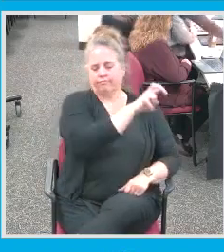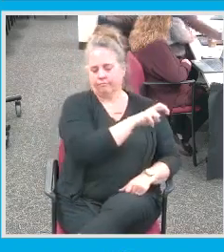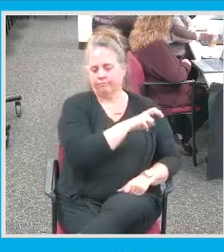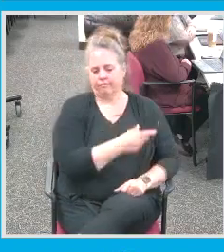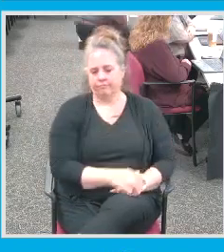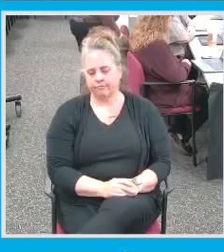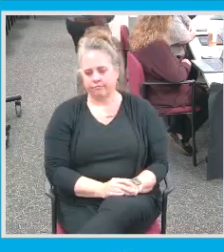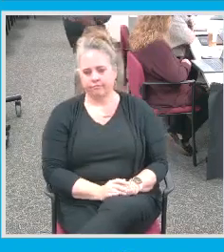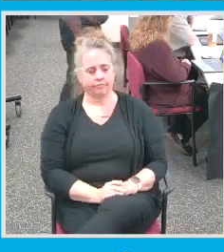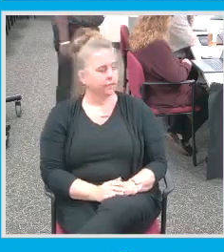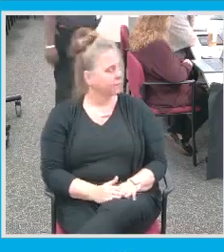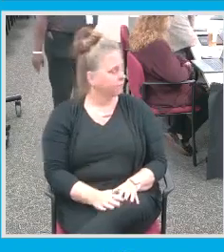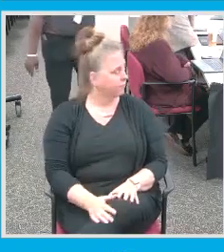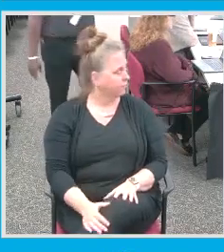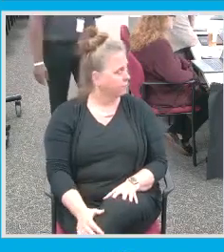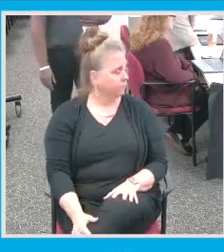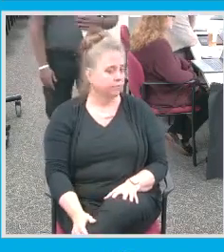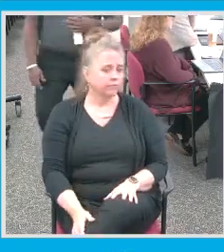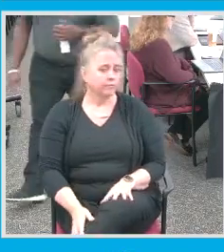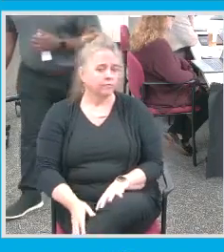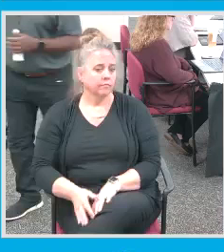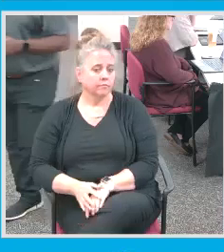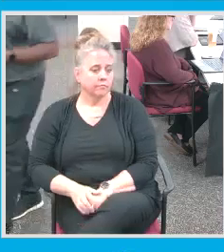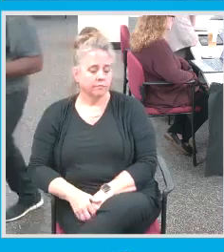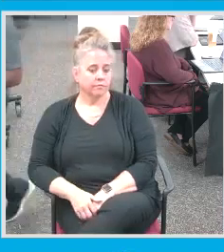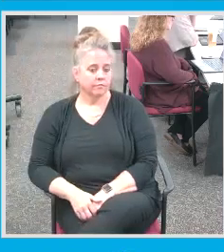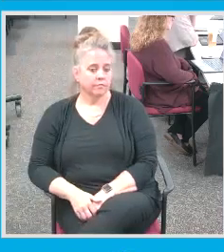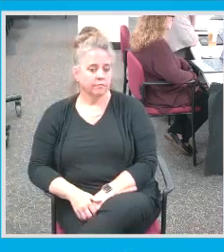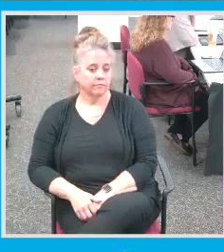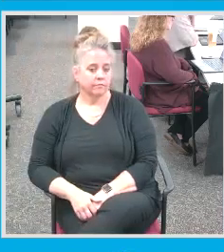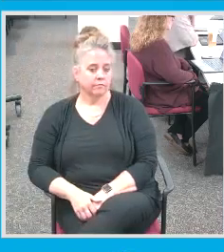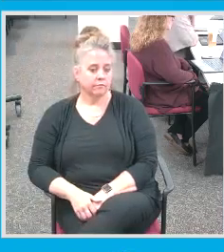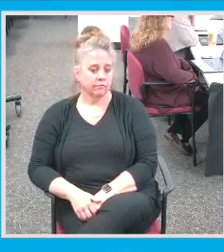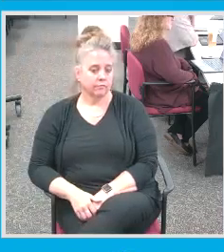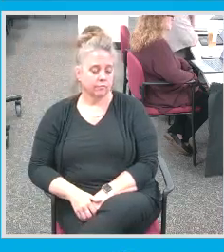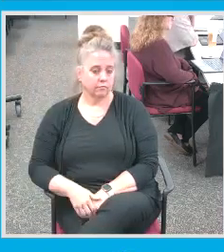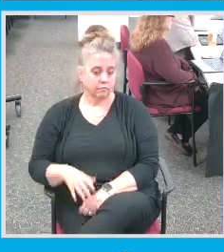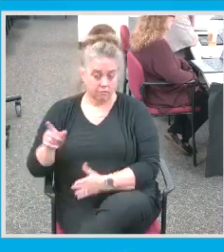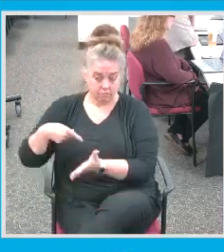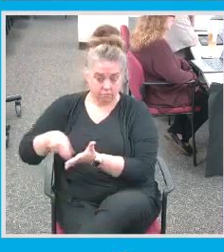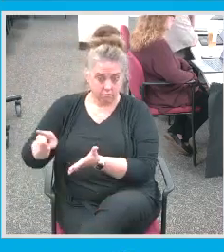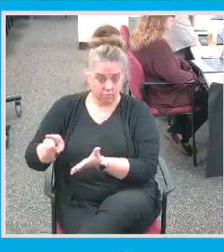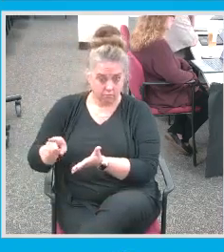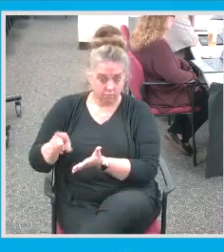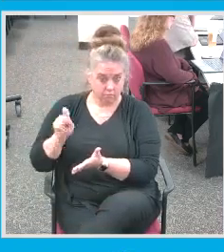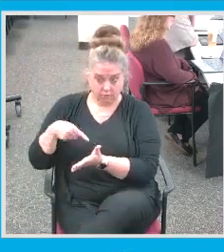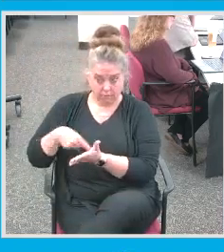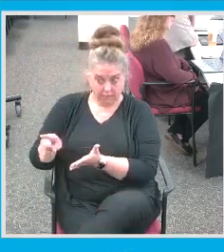And citizens can just pay cash, is that right? They don't have to have insurance. Correct. Yes.